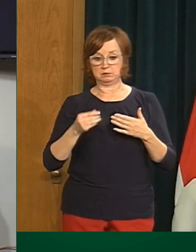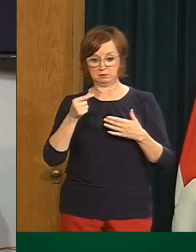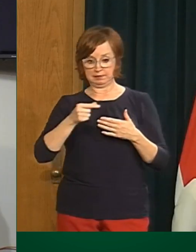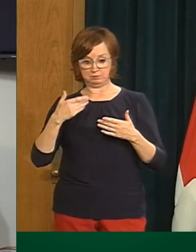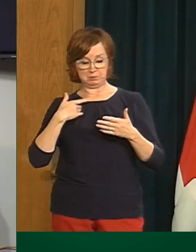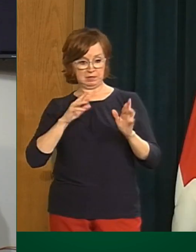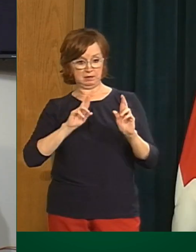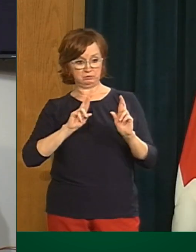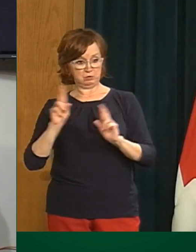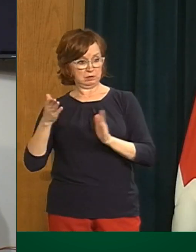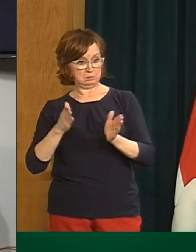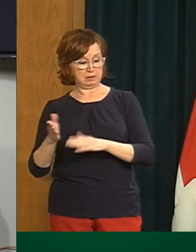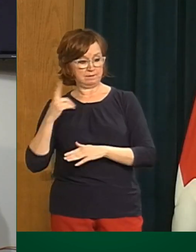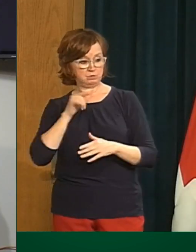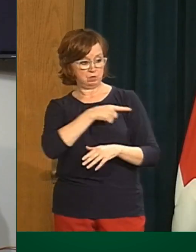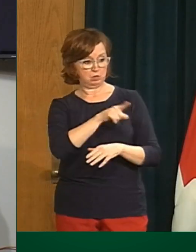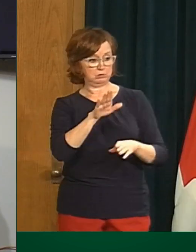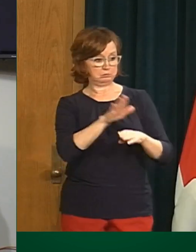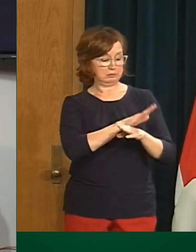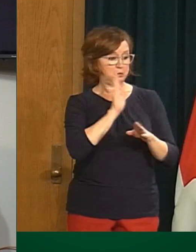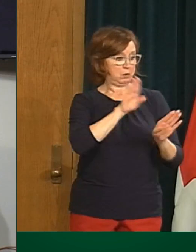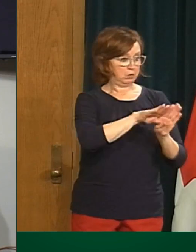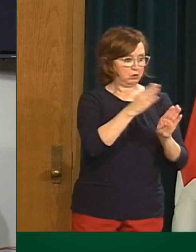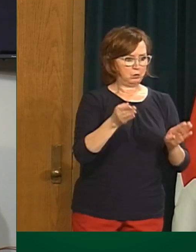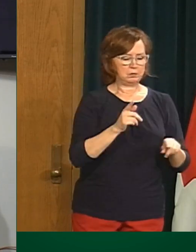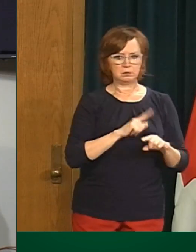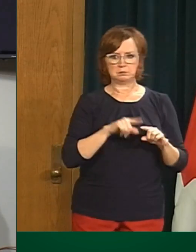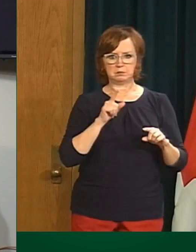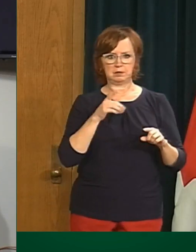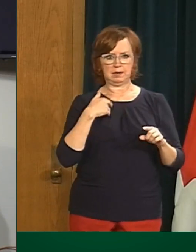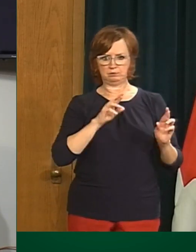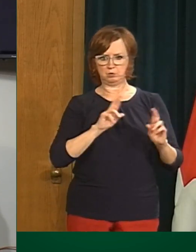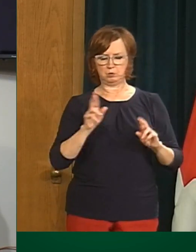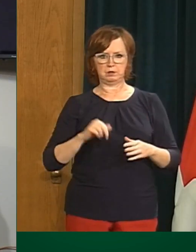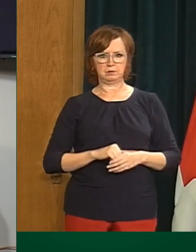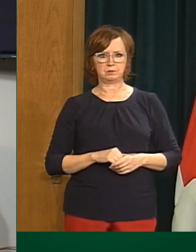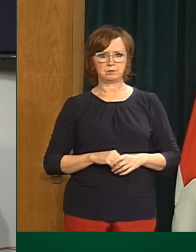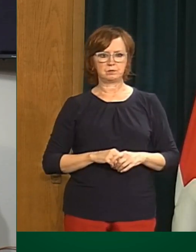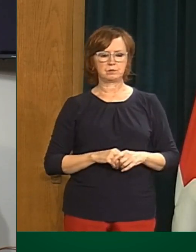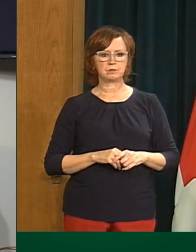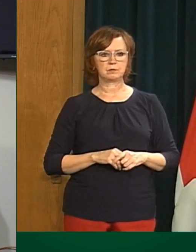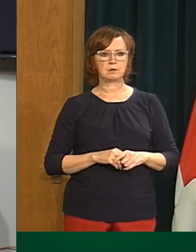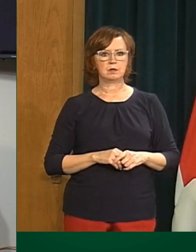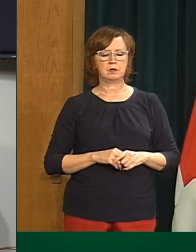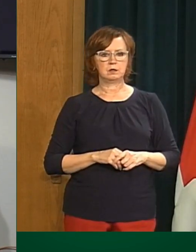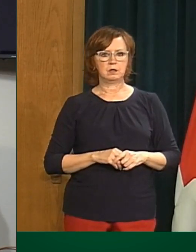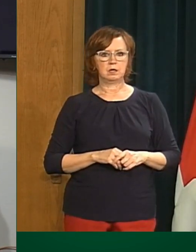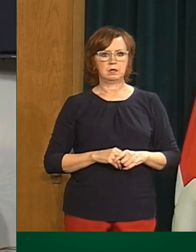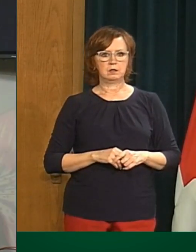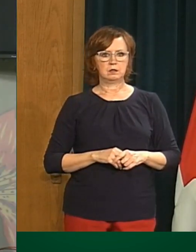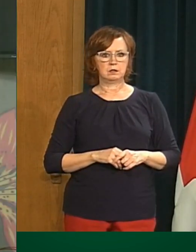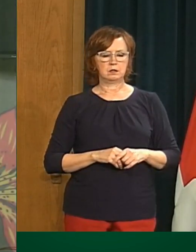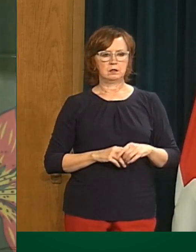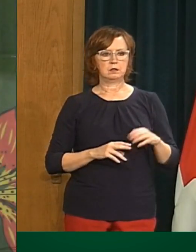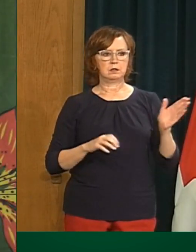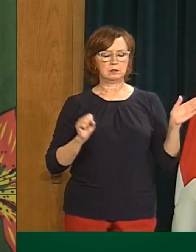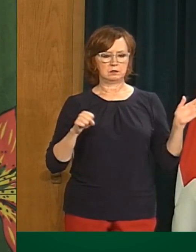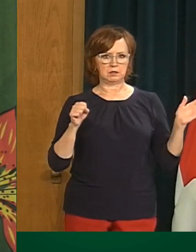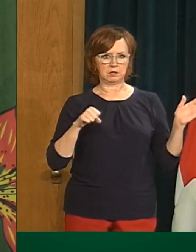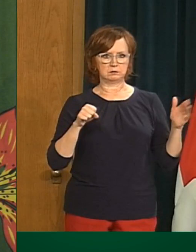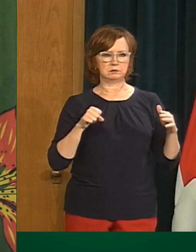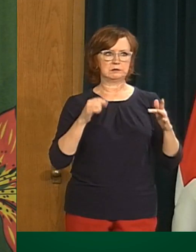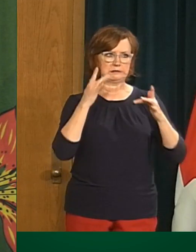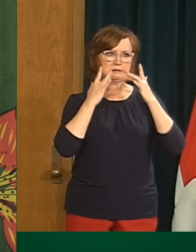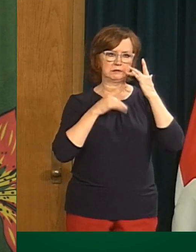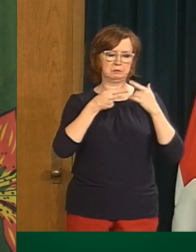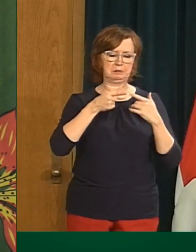these businesses, and if and how much, and I guess when could that be expected? So there is a